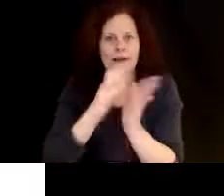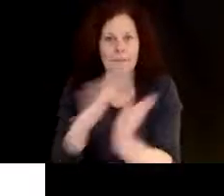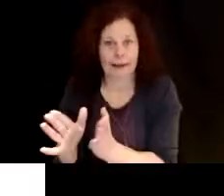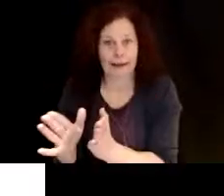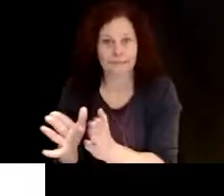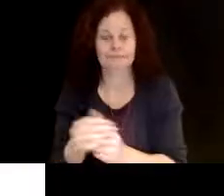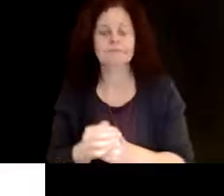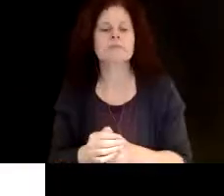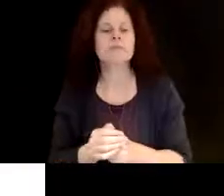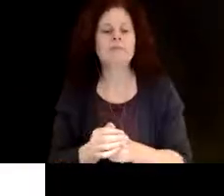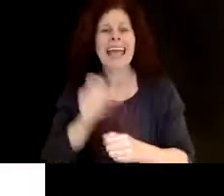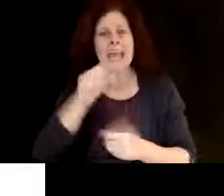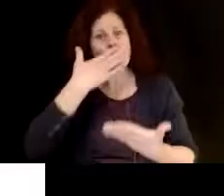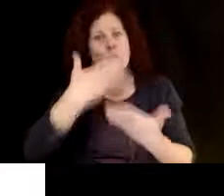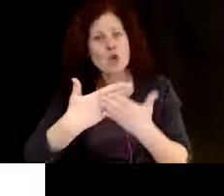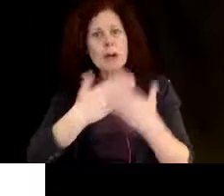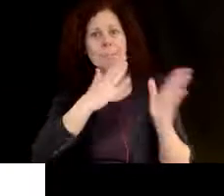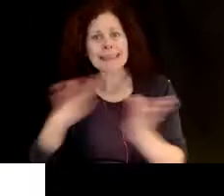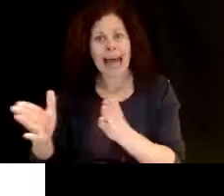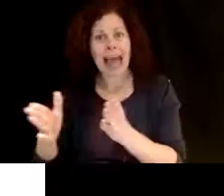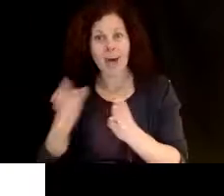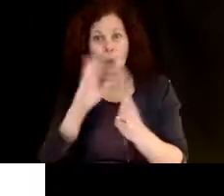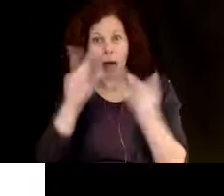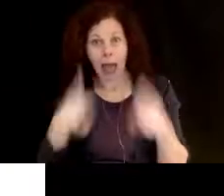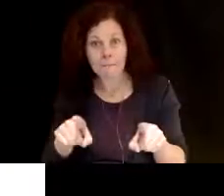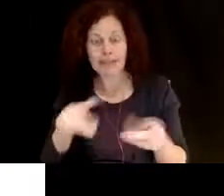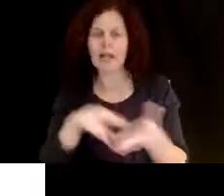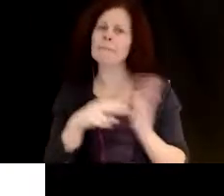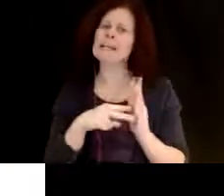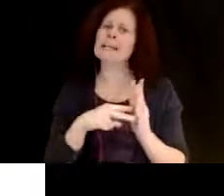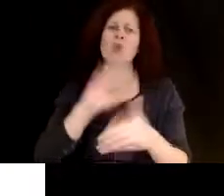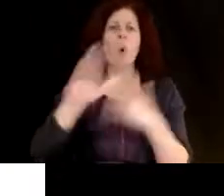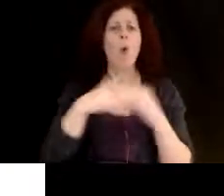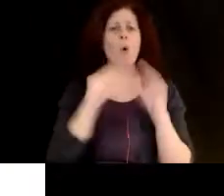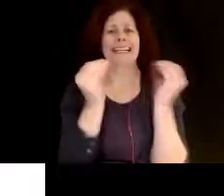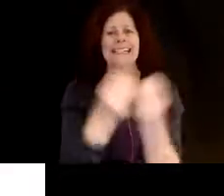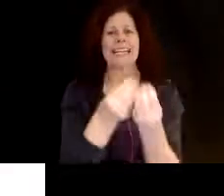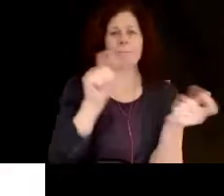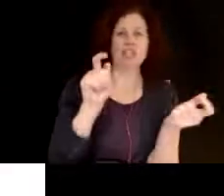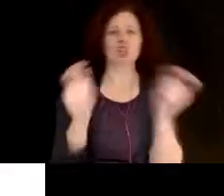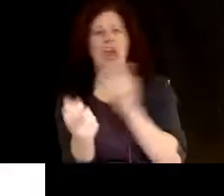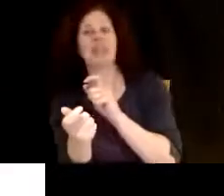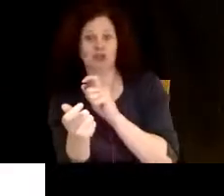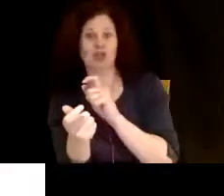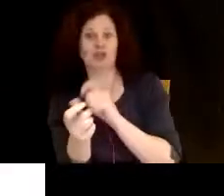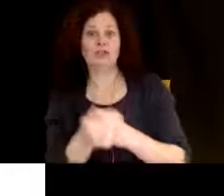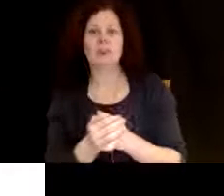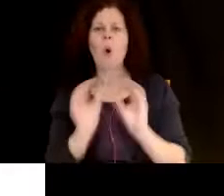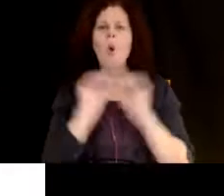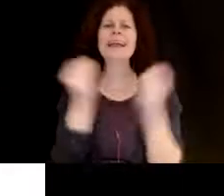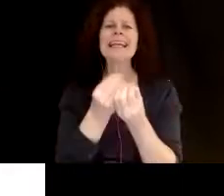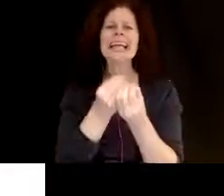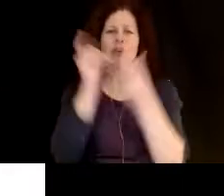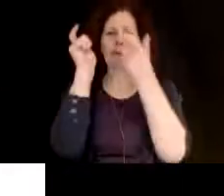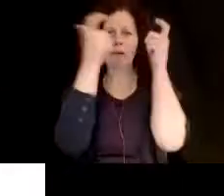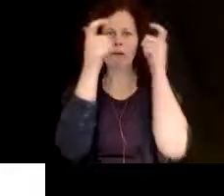whole organization needs to change. And this is a daunting but important effort. Organizational change is an investment